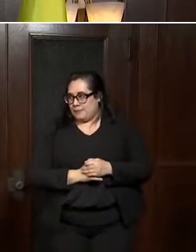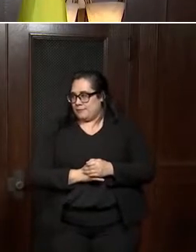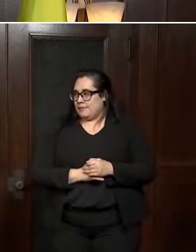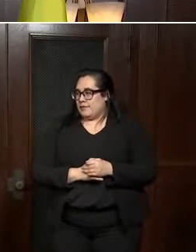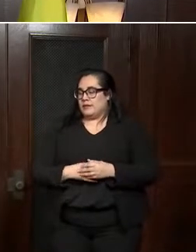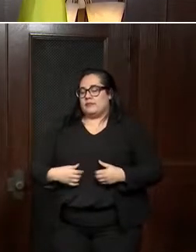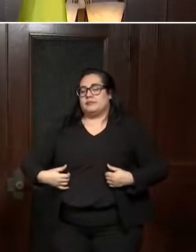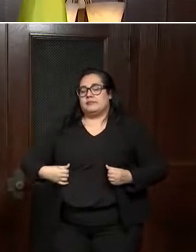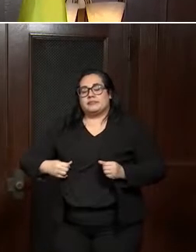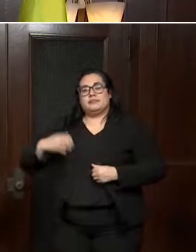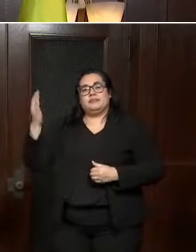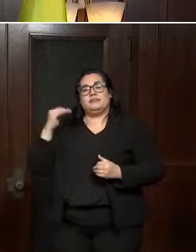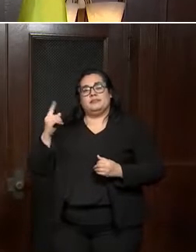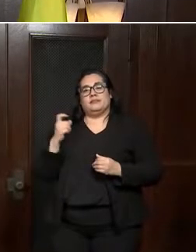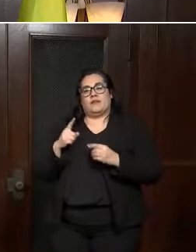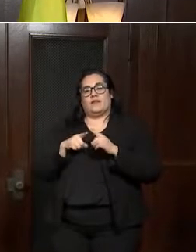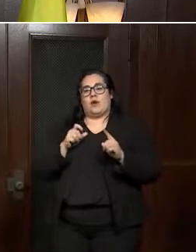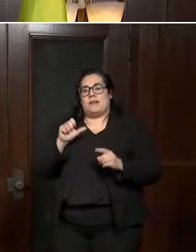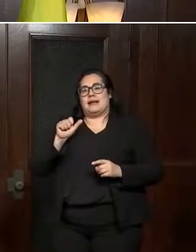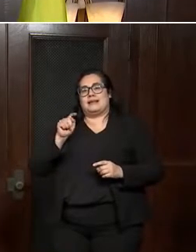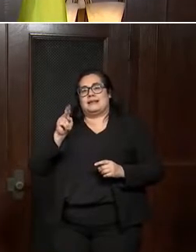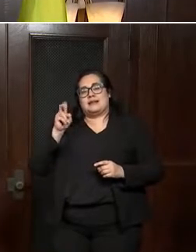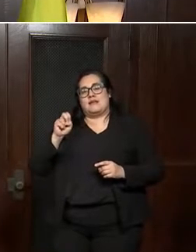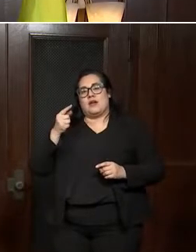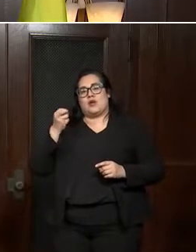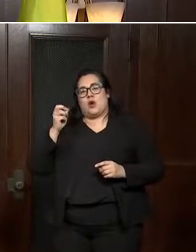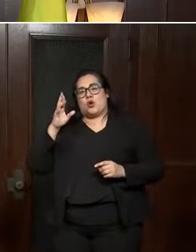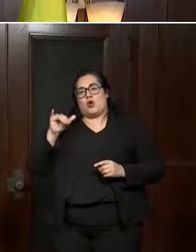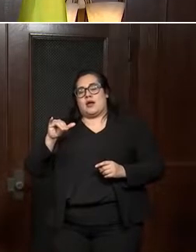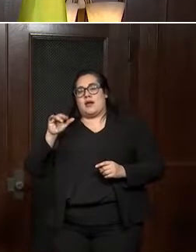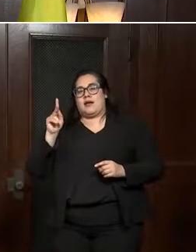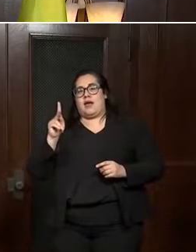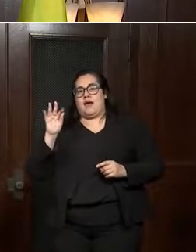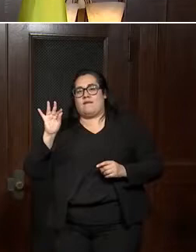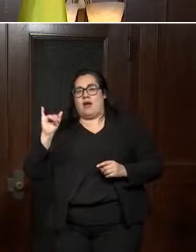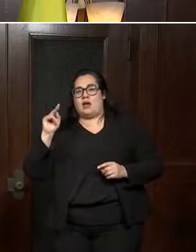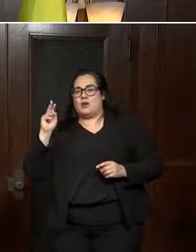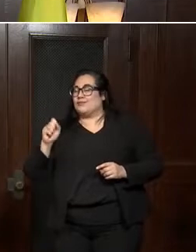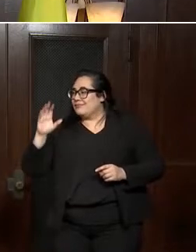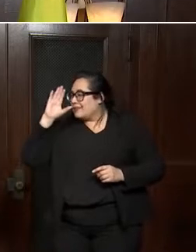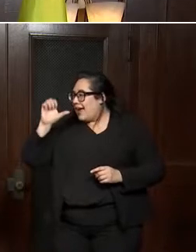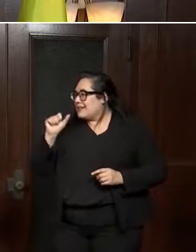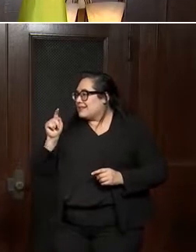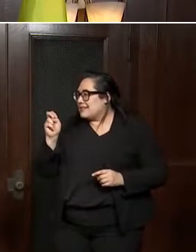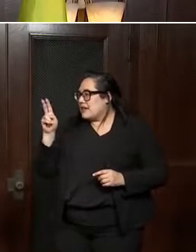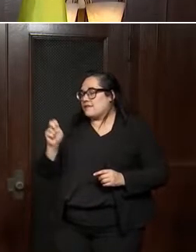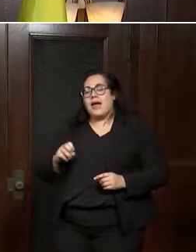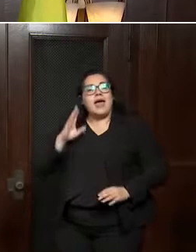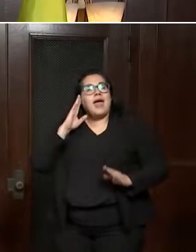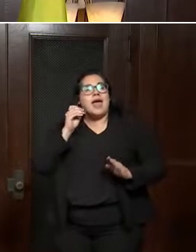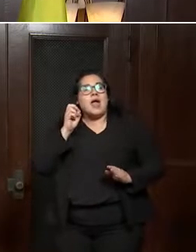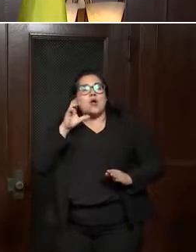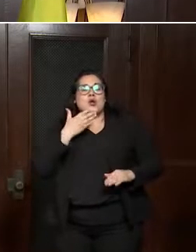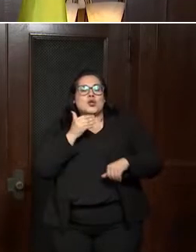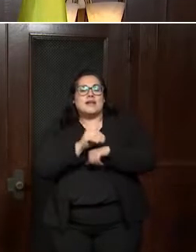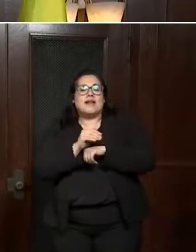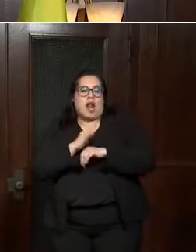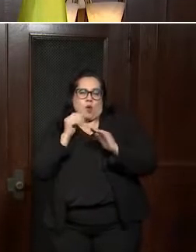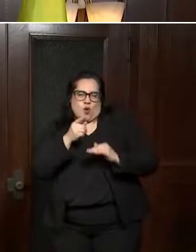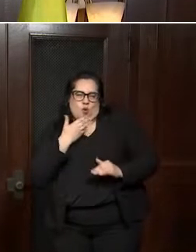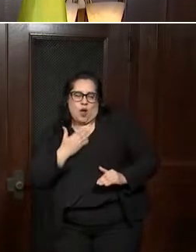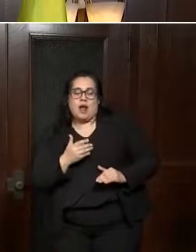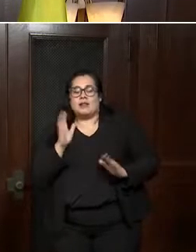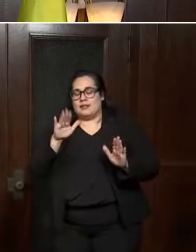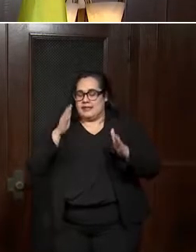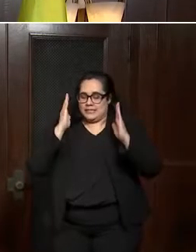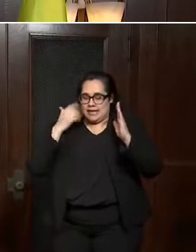Our next question comes from the line of Steve Gregory from KFI News. Please go ahead. Hey, Steve. Hey, Eric. Good evening. I hope you're well.